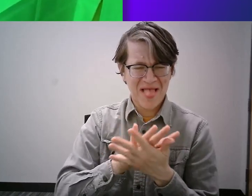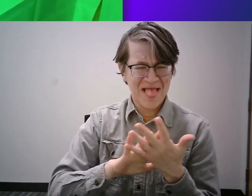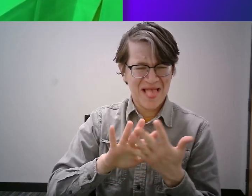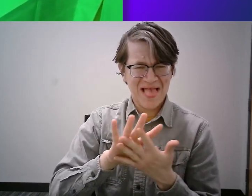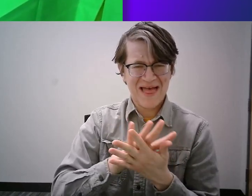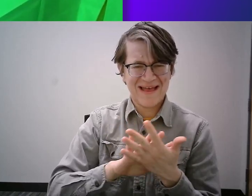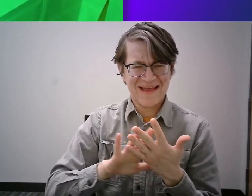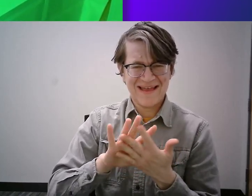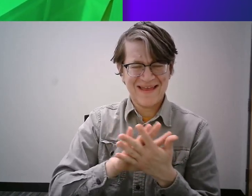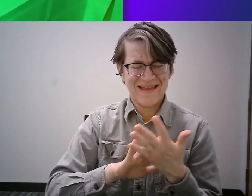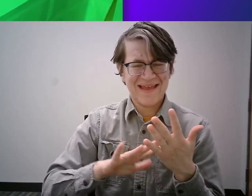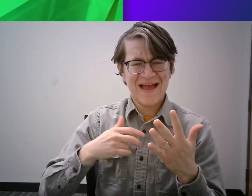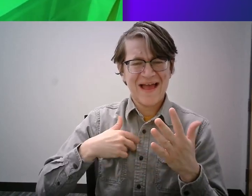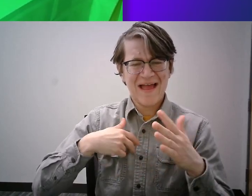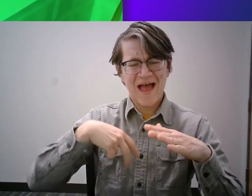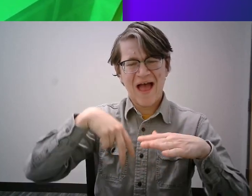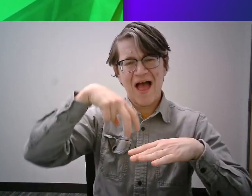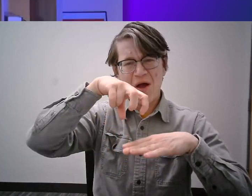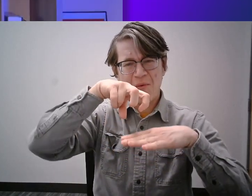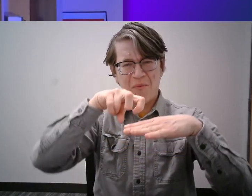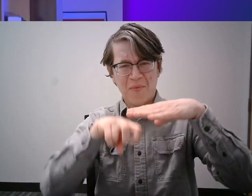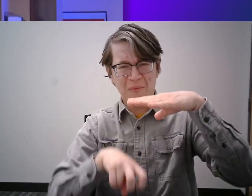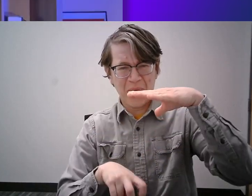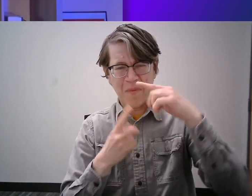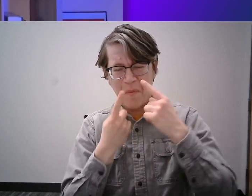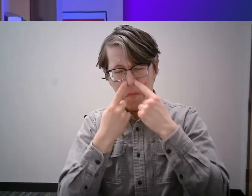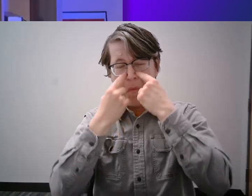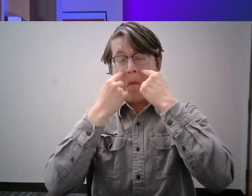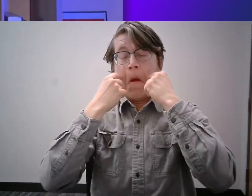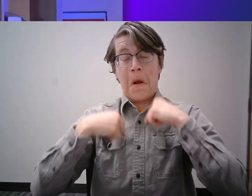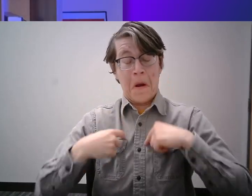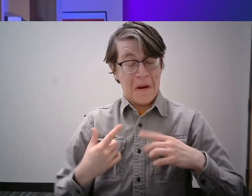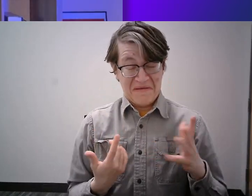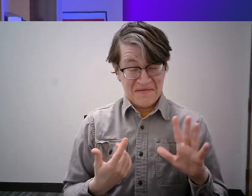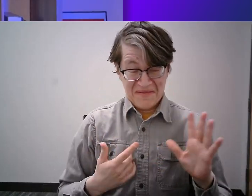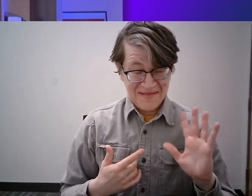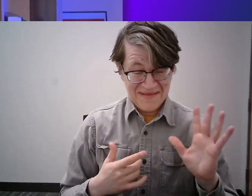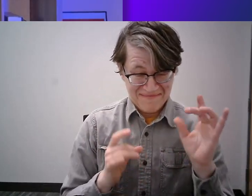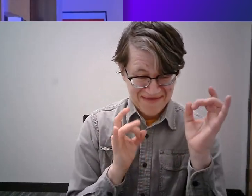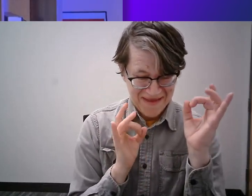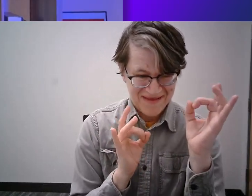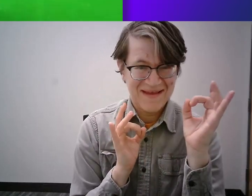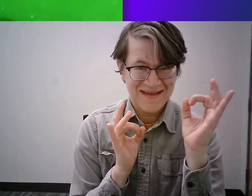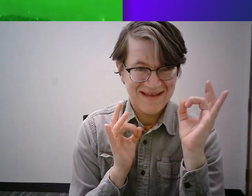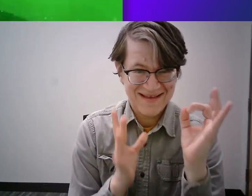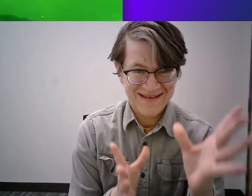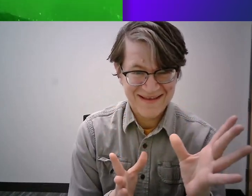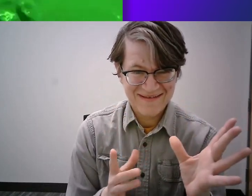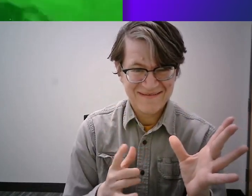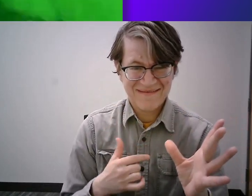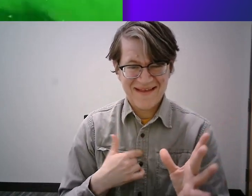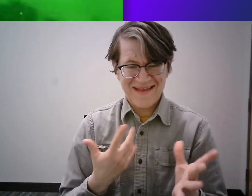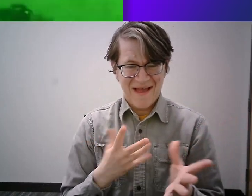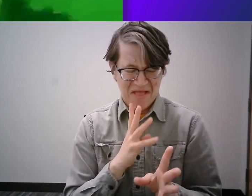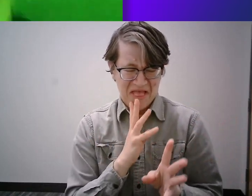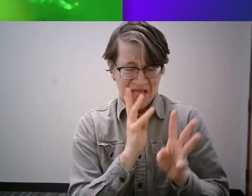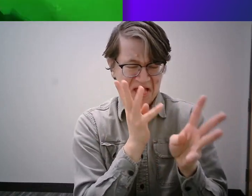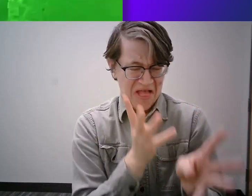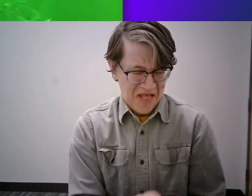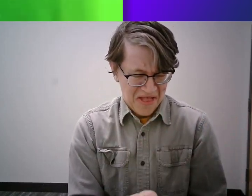was underwater it got into my nose, and then it was just horrible, like throwing up and everything.